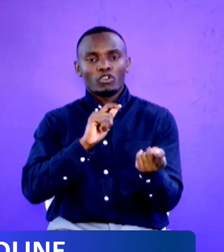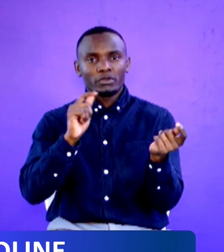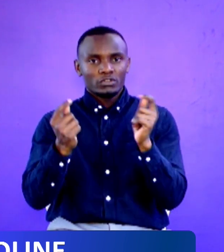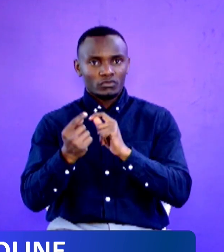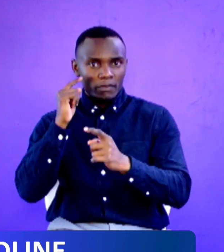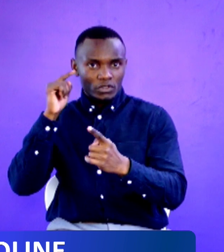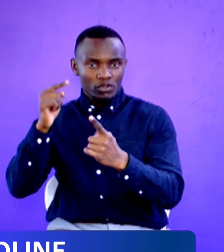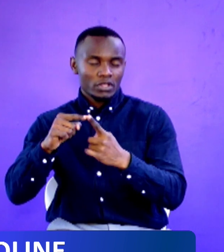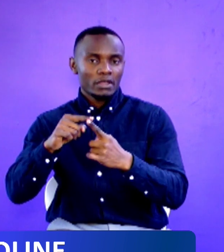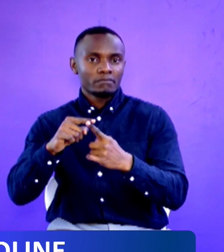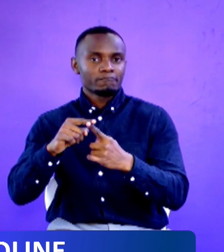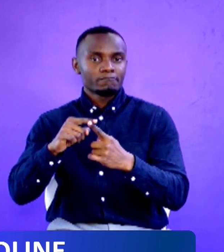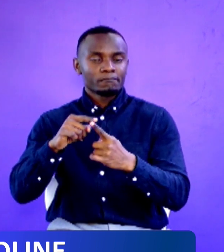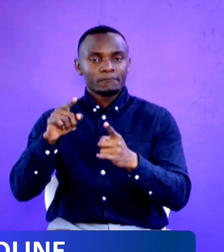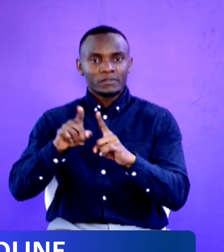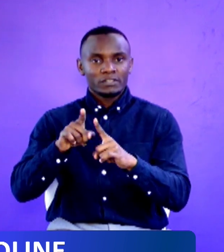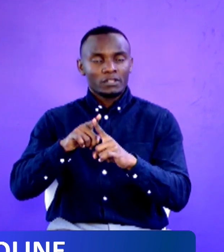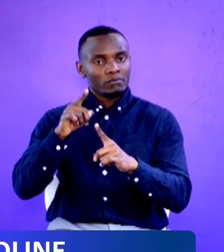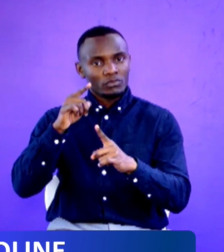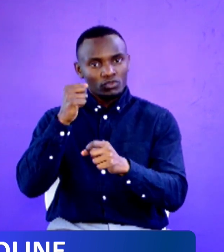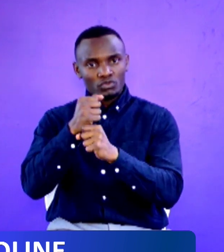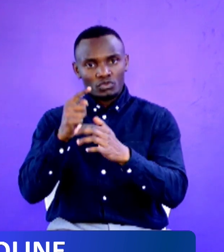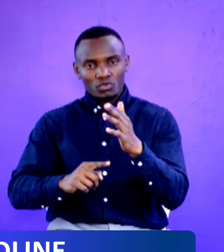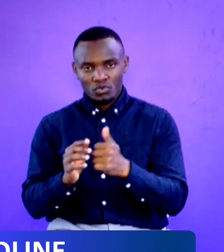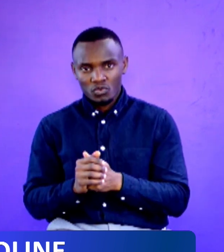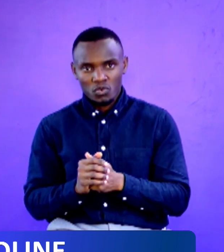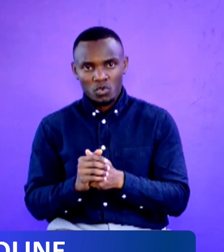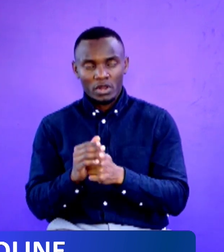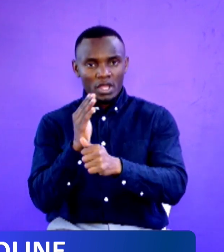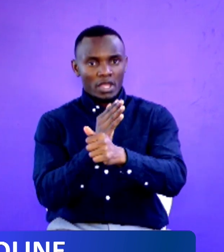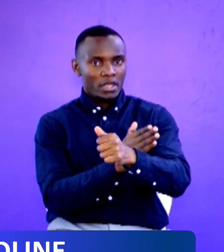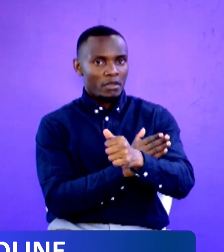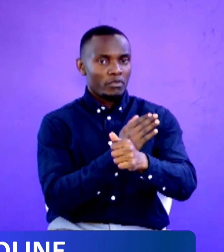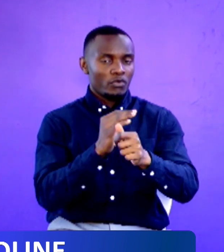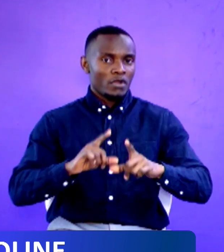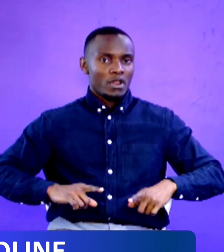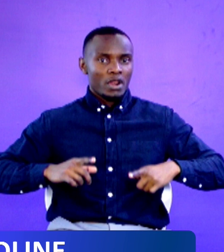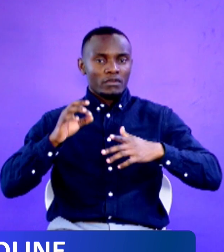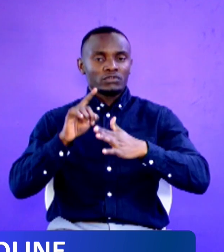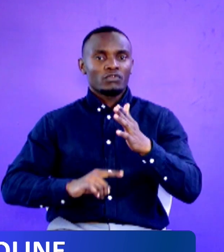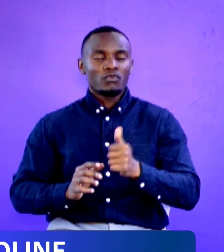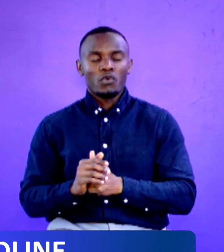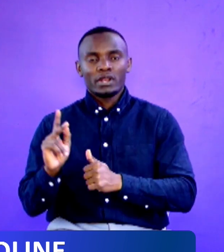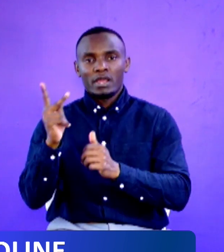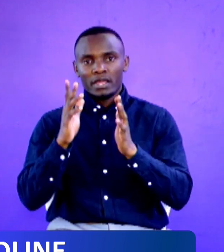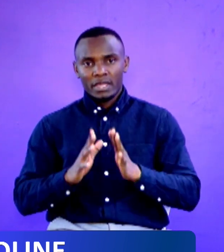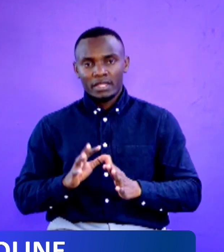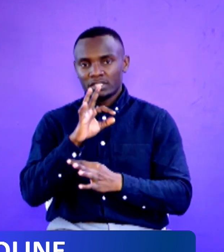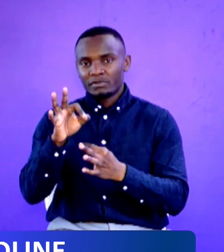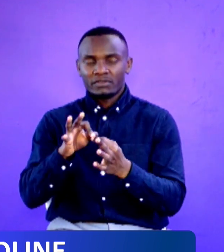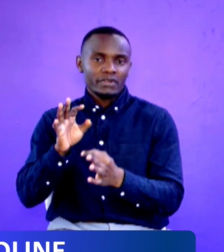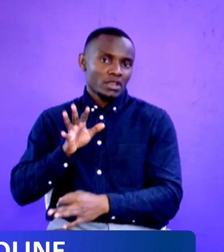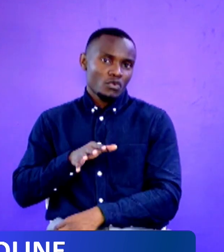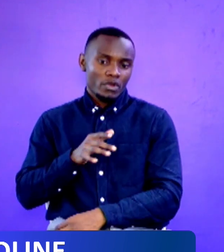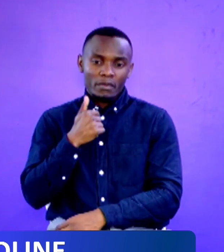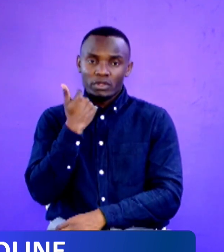at improving the lives of the majority of Kenyans, especially women, who are the bedrock of the nation's economy. Speaking